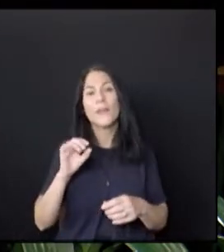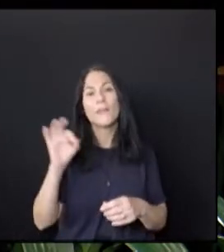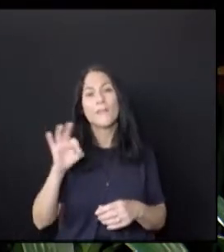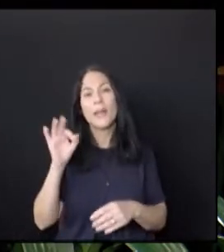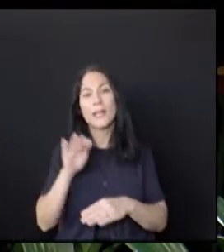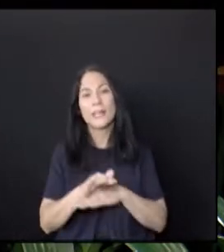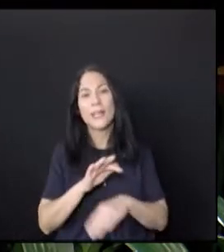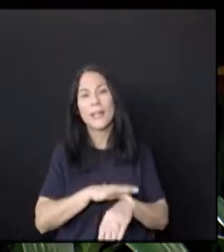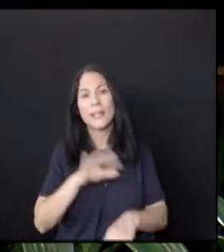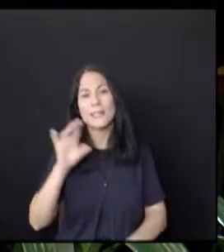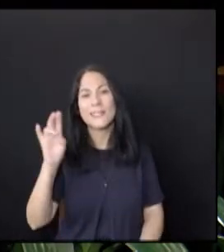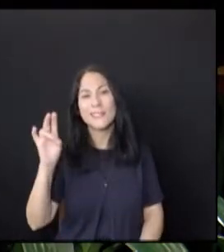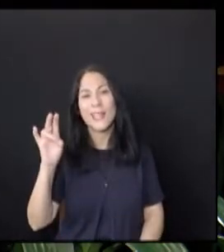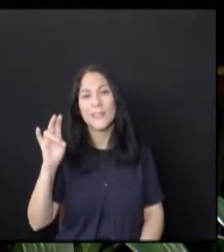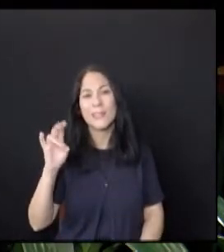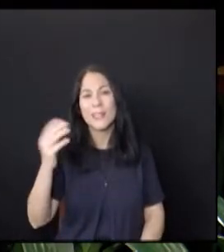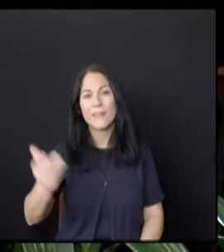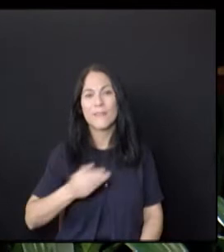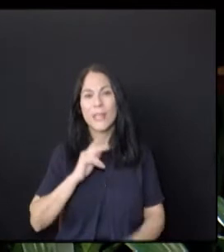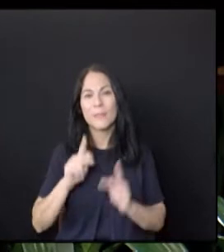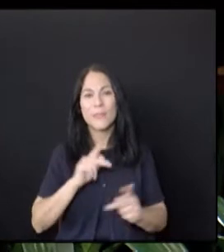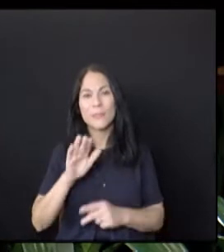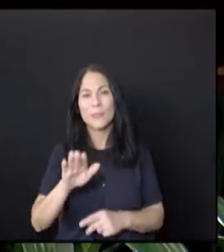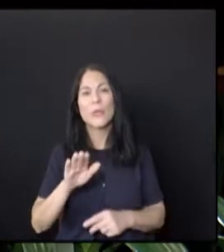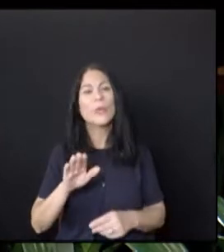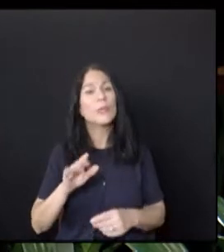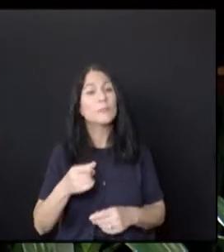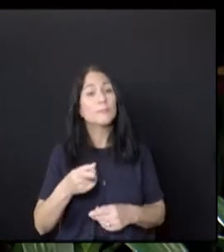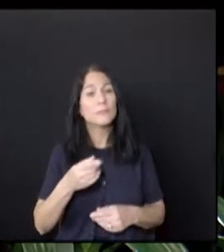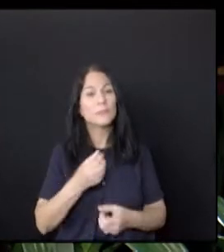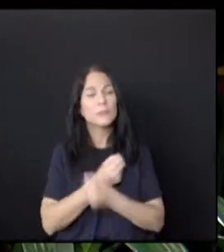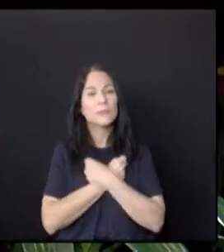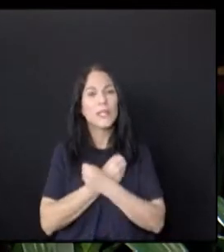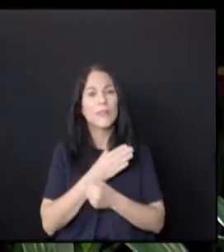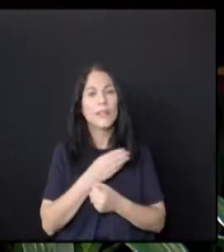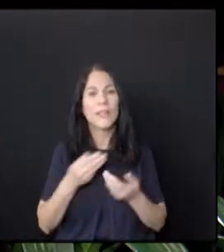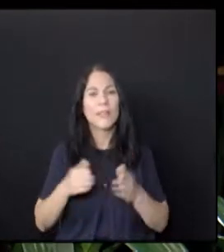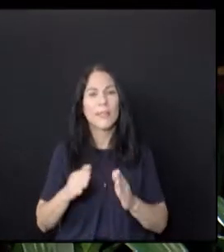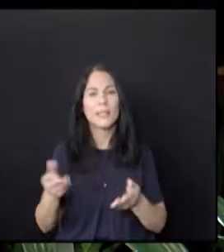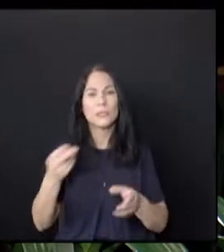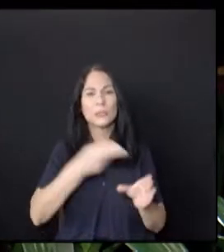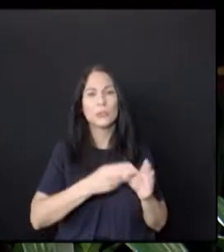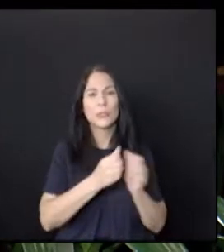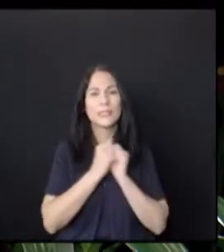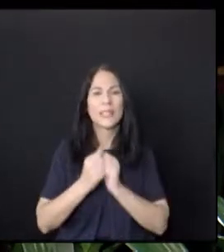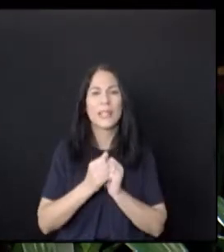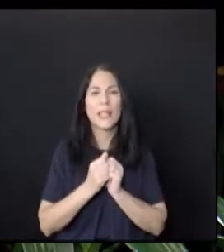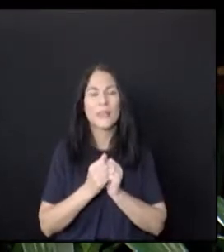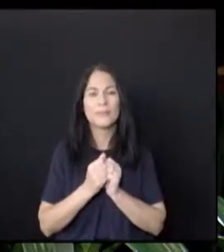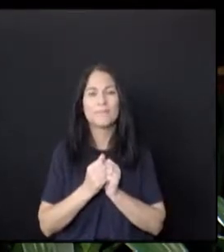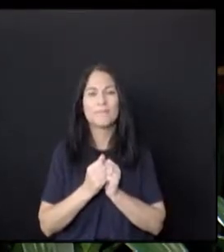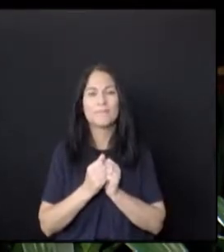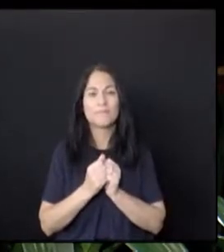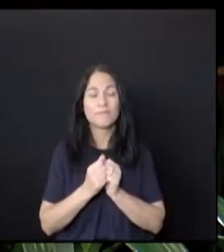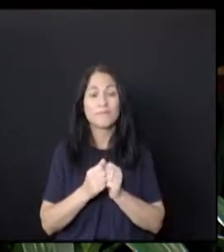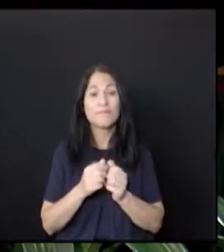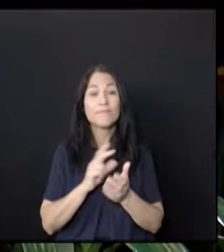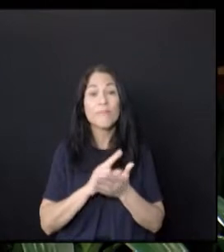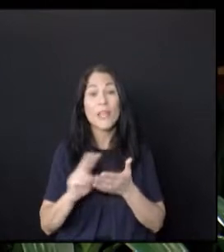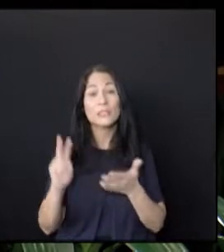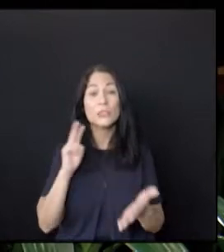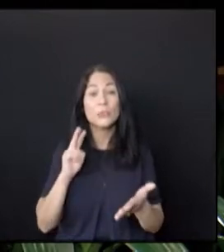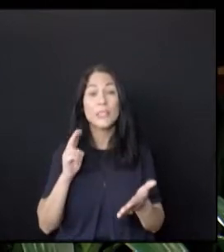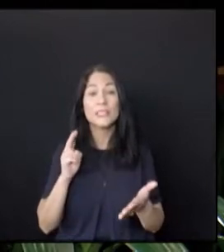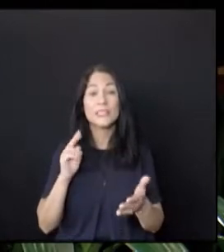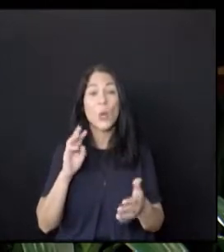invite those you love, and let's join together right here in that way. We've had such a great time the last 2 weeks on Wednesday